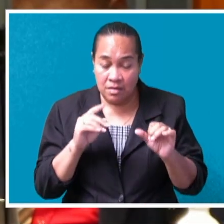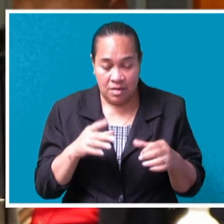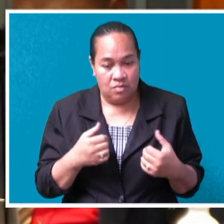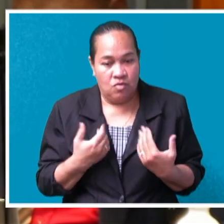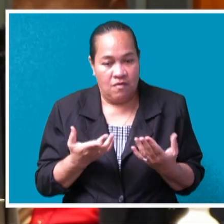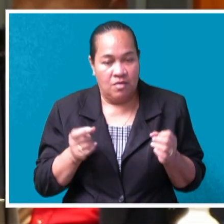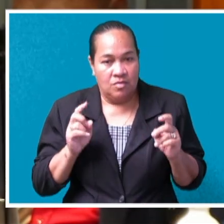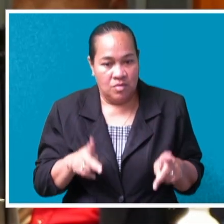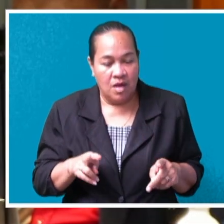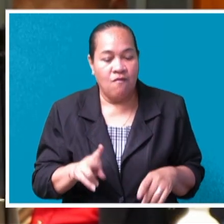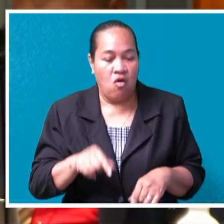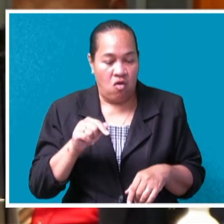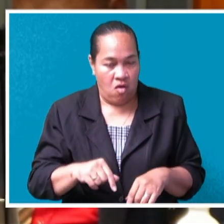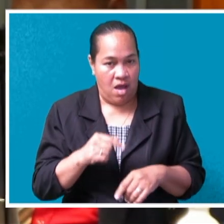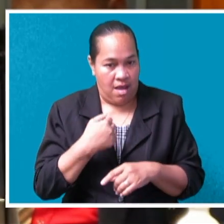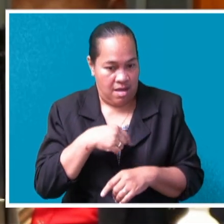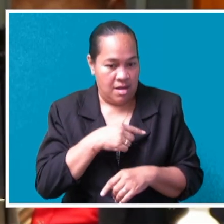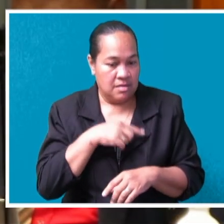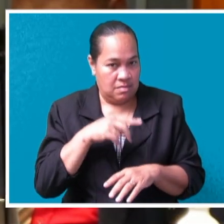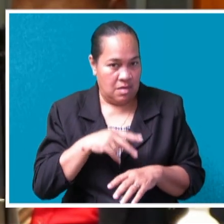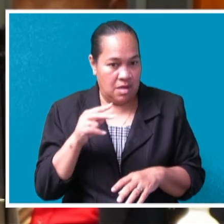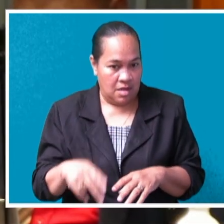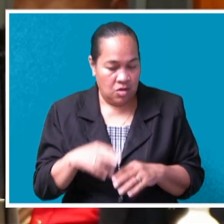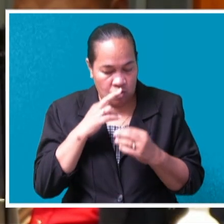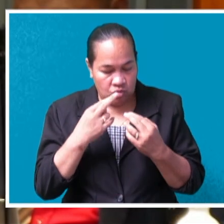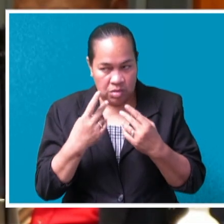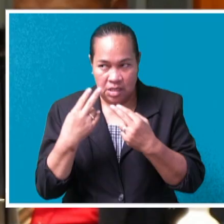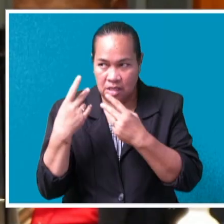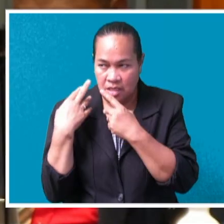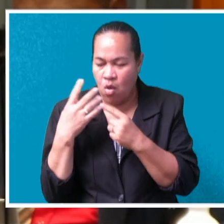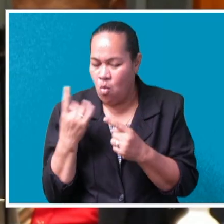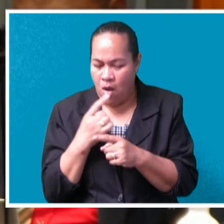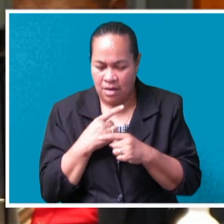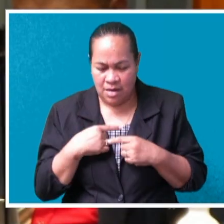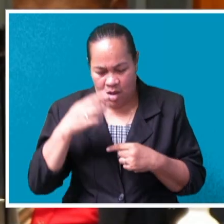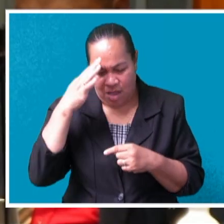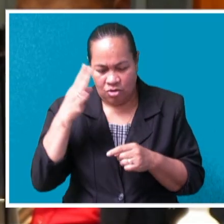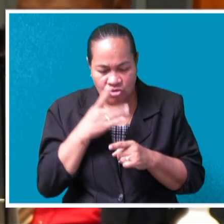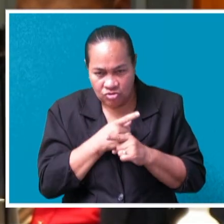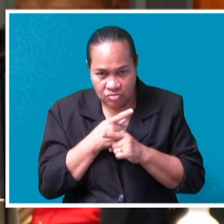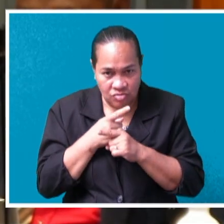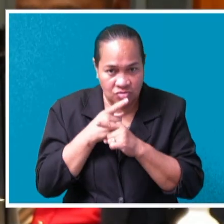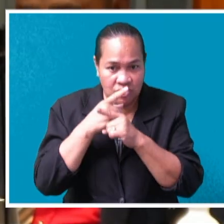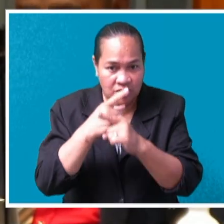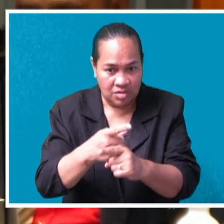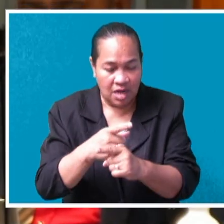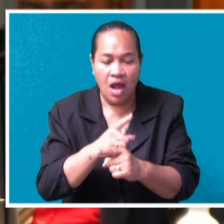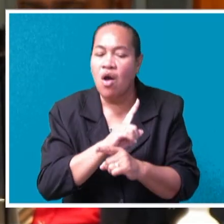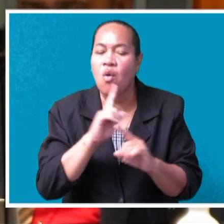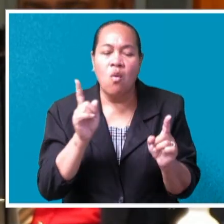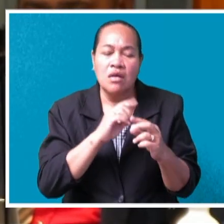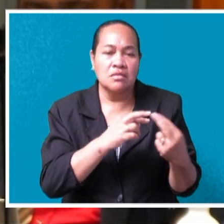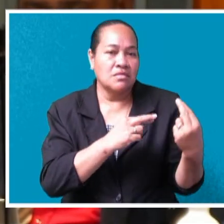for Parliament to reflect on the direction of our nation and the responsibilities that fall